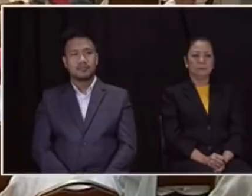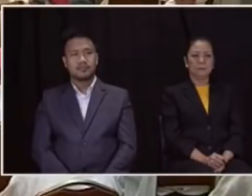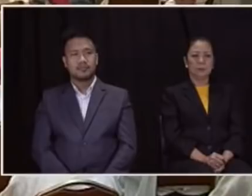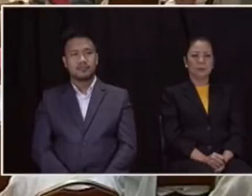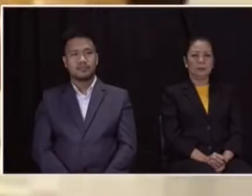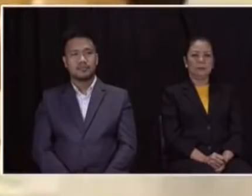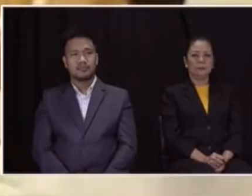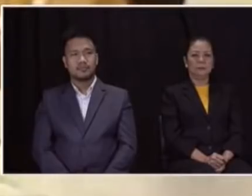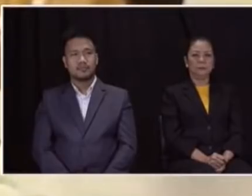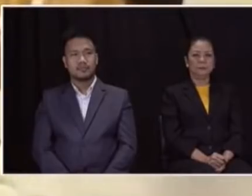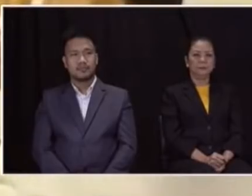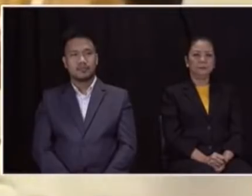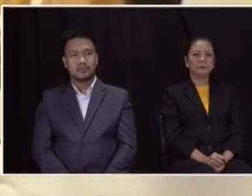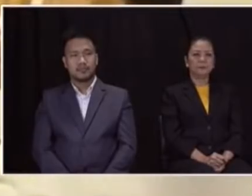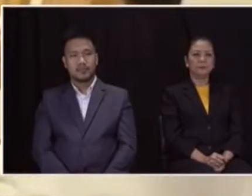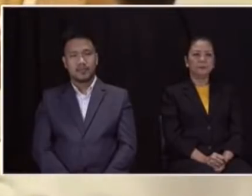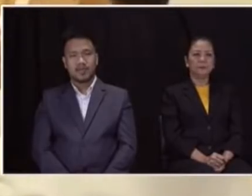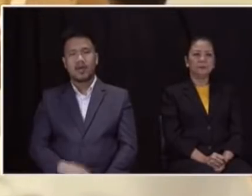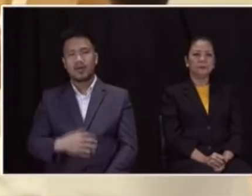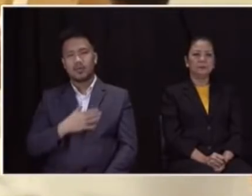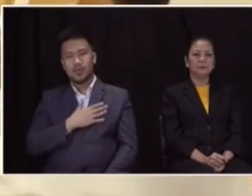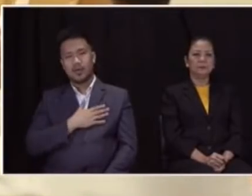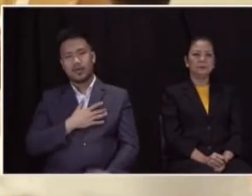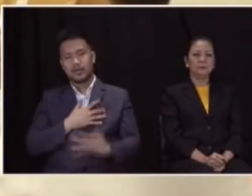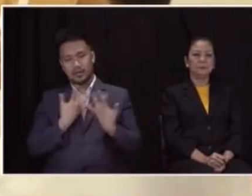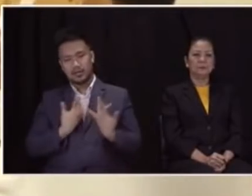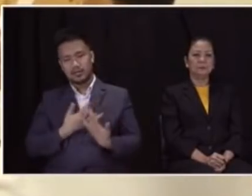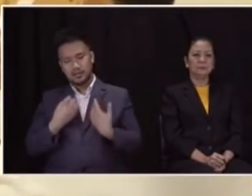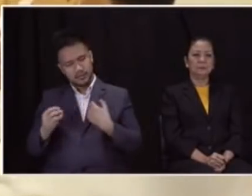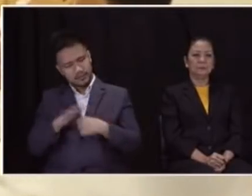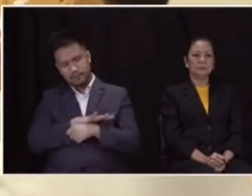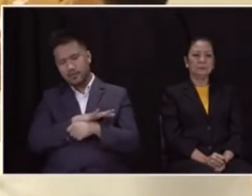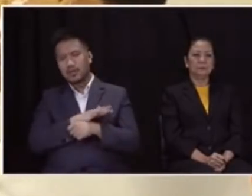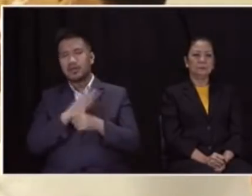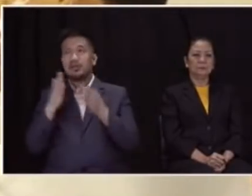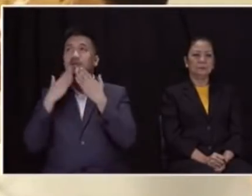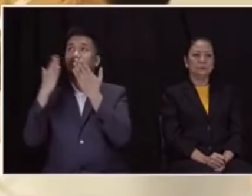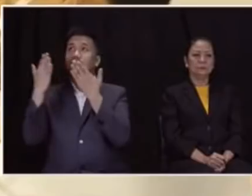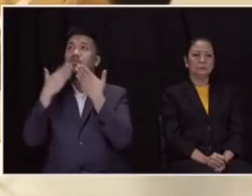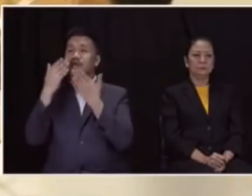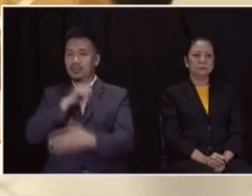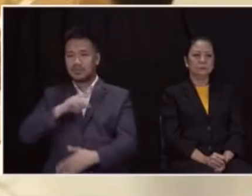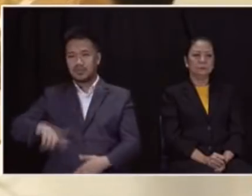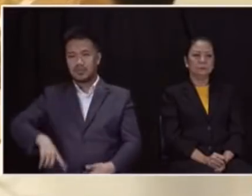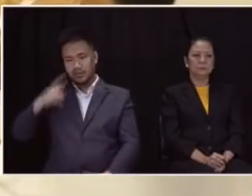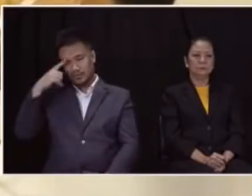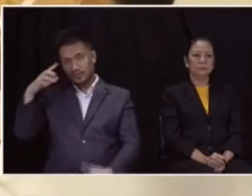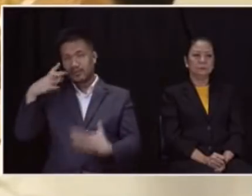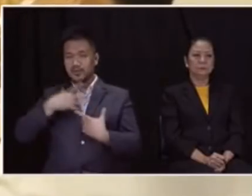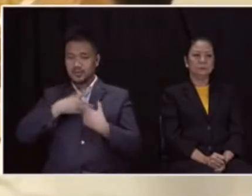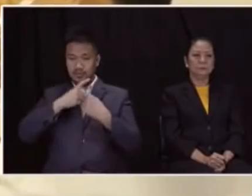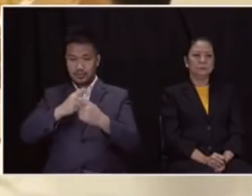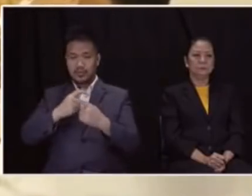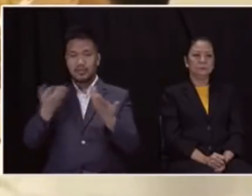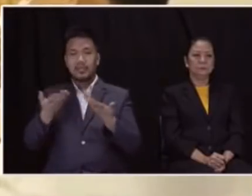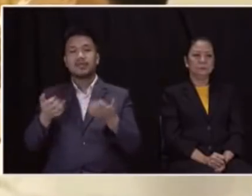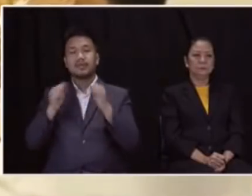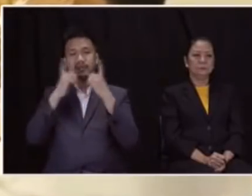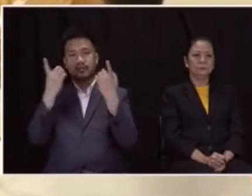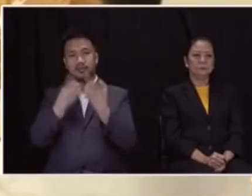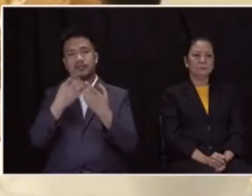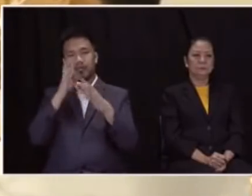My heart is overflowing with gratitude to the Lord for entrusting this archdiocese to my